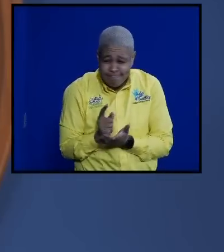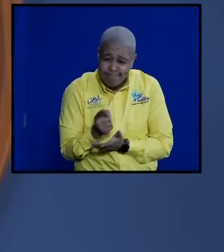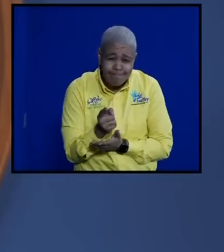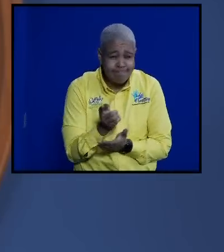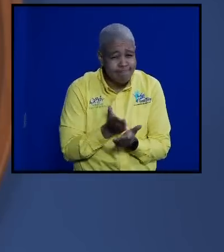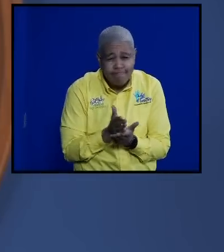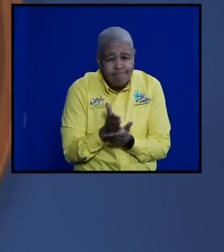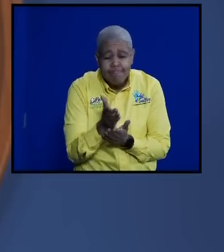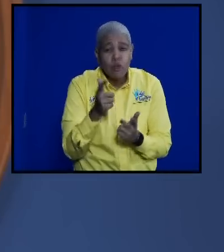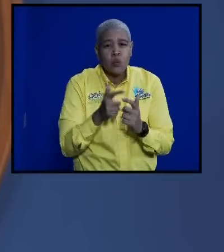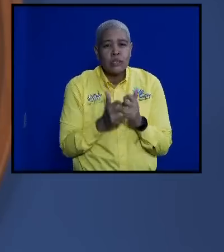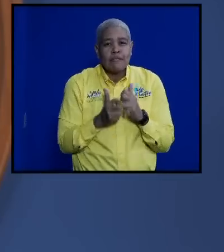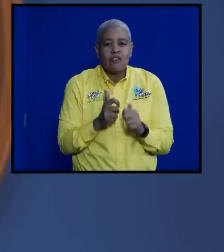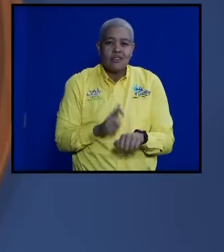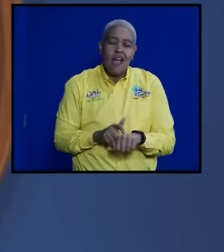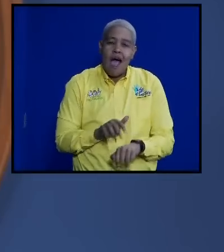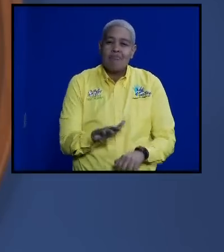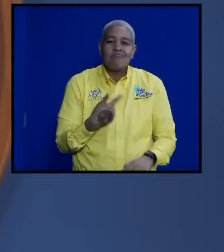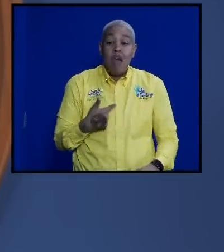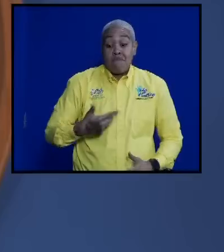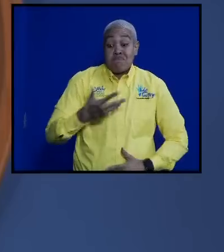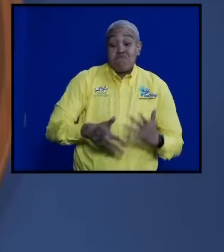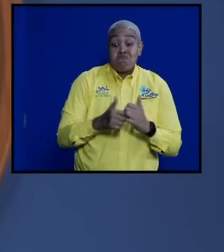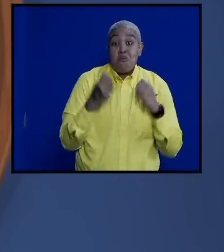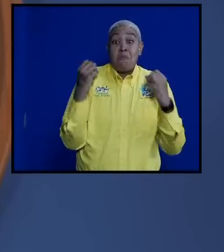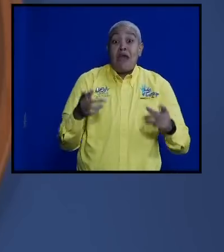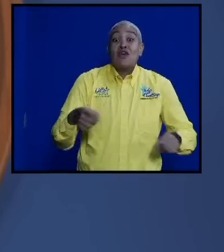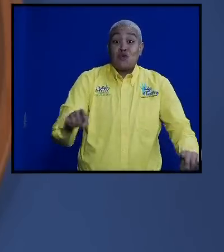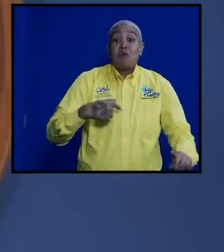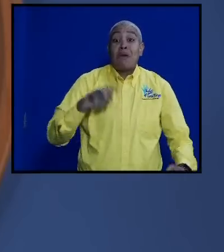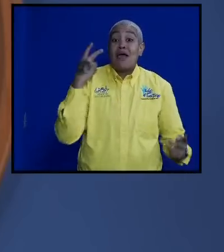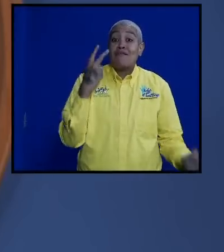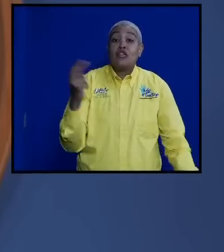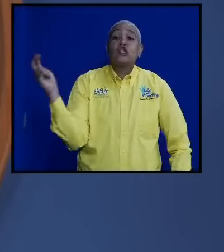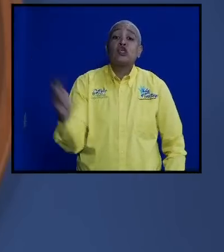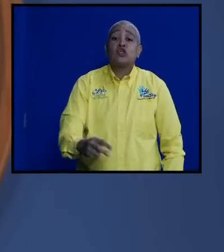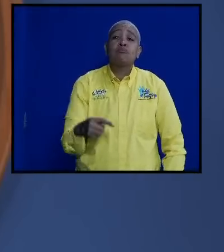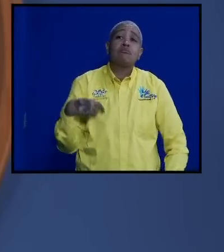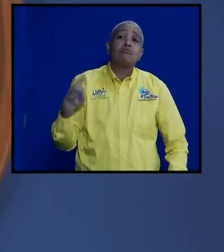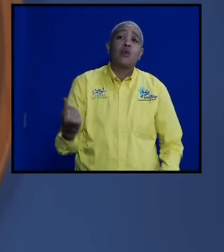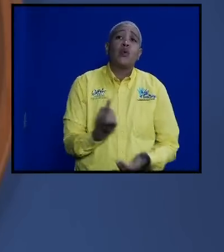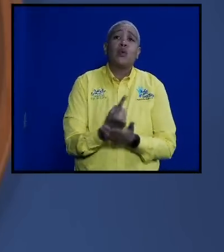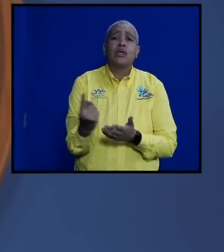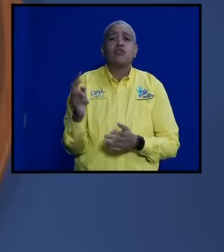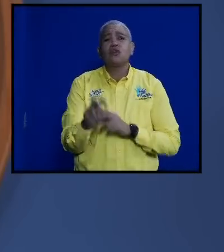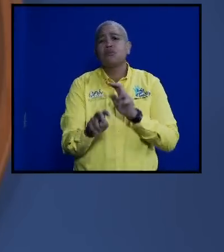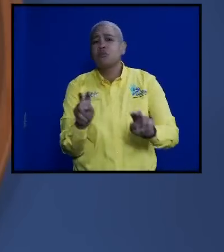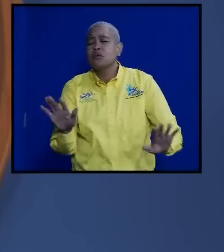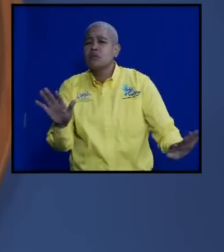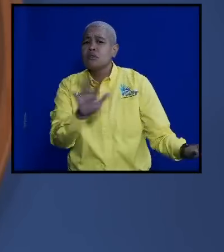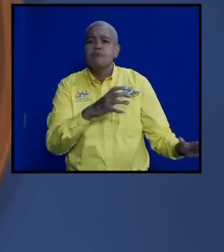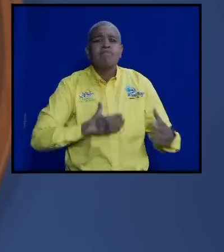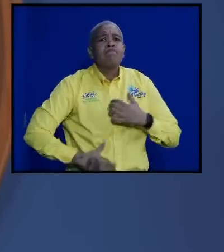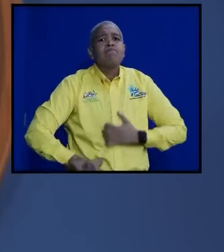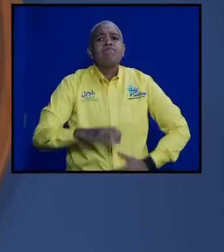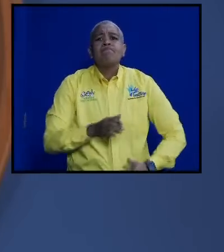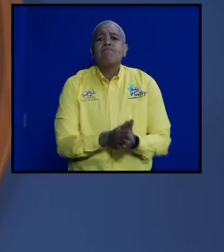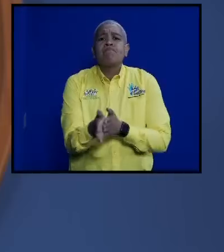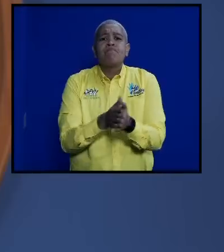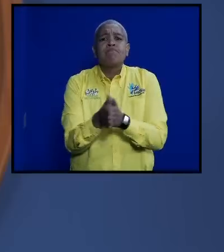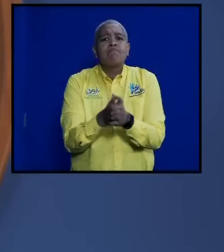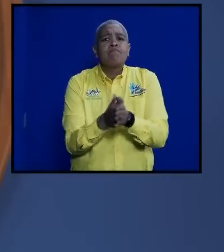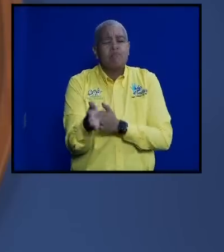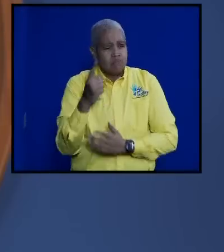circumstances. I've interacted with many of them during my visits over the last couple of weeks, and their passion to serve has never been more